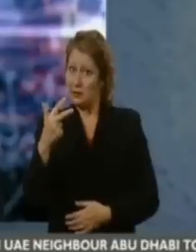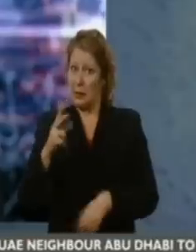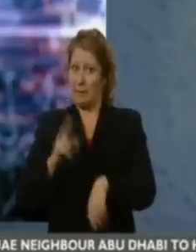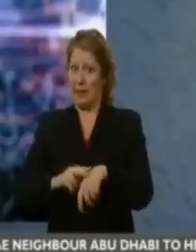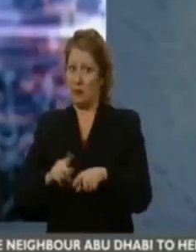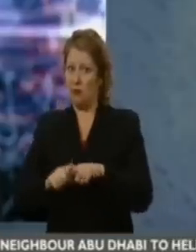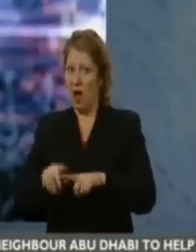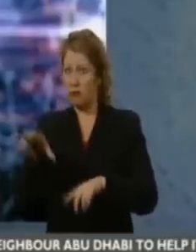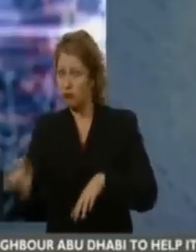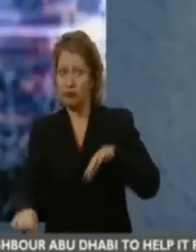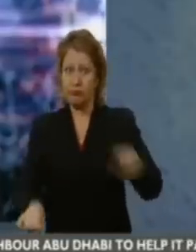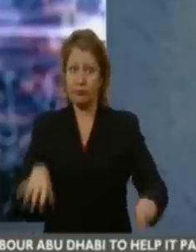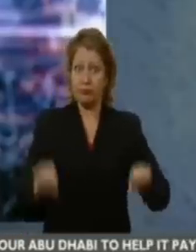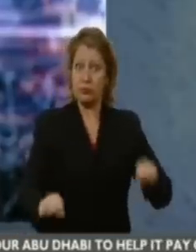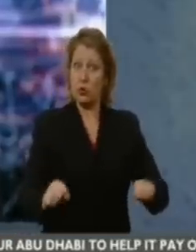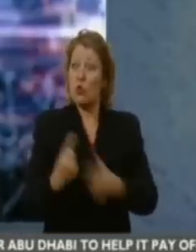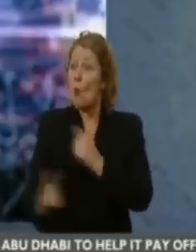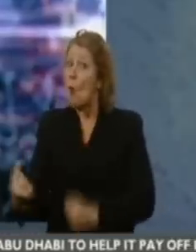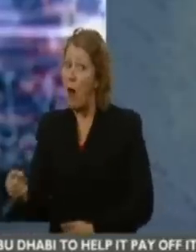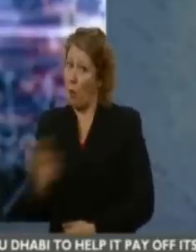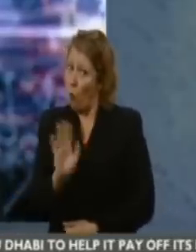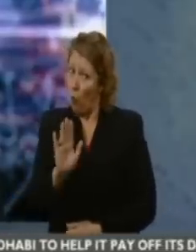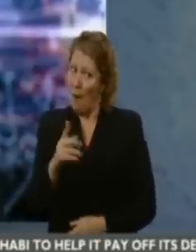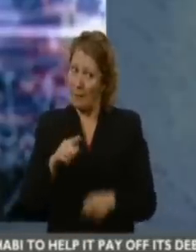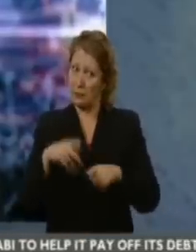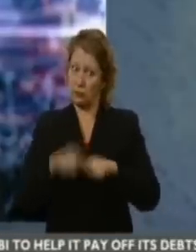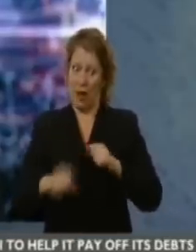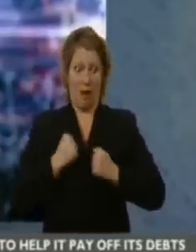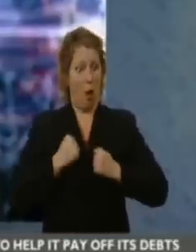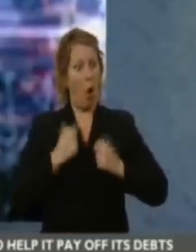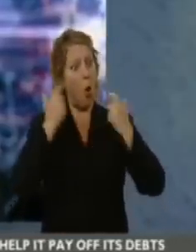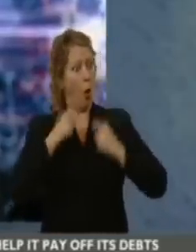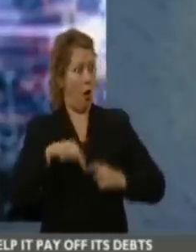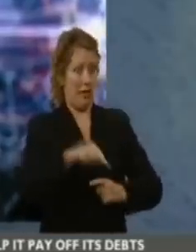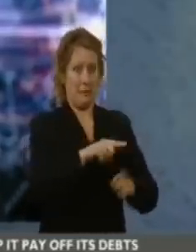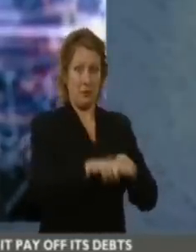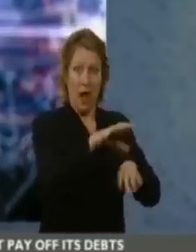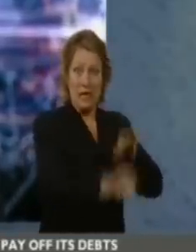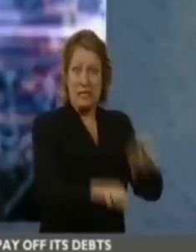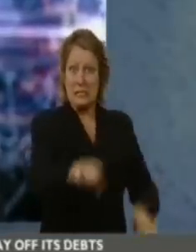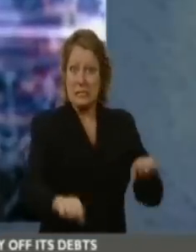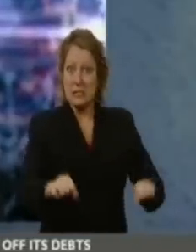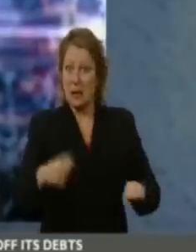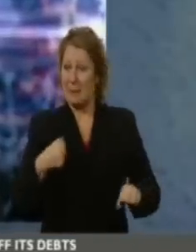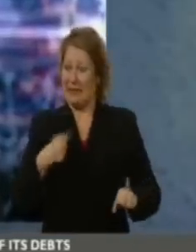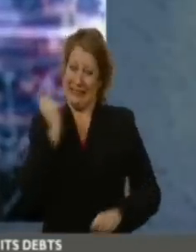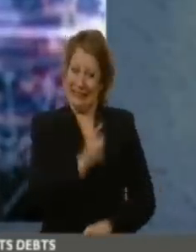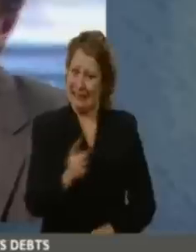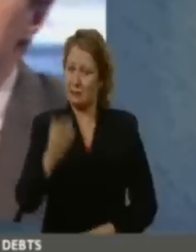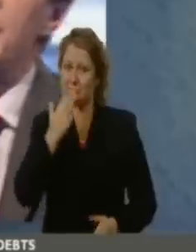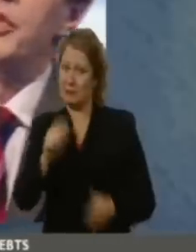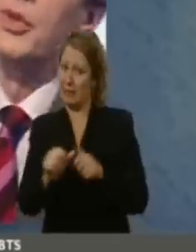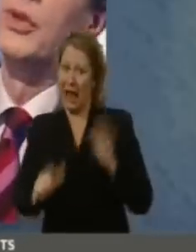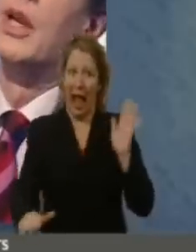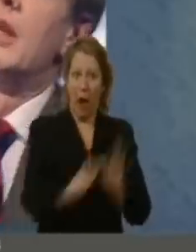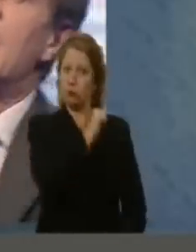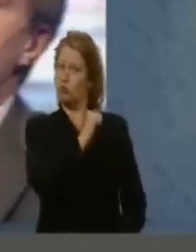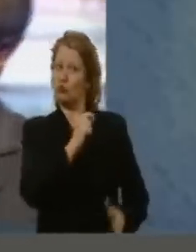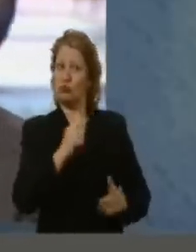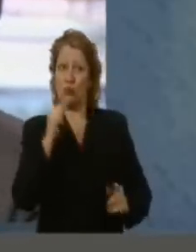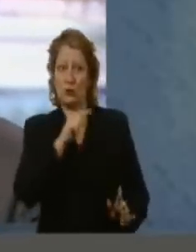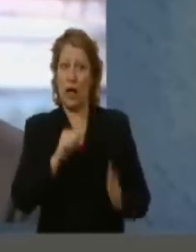try to arrest all of our lawyers, not just Magnitsky. And we warned all of them, get out of Russia. Did you help some of